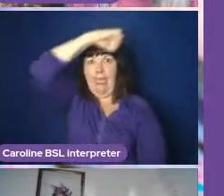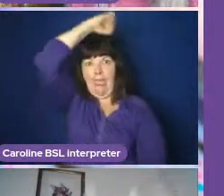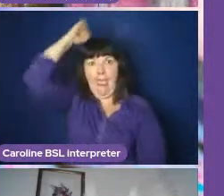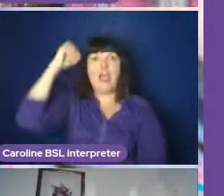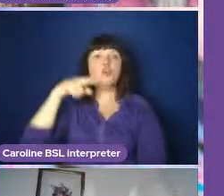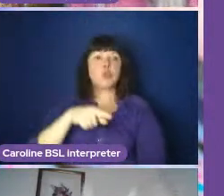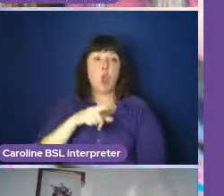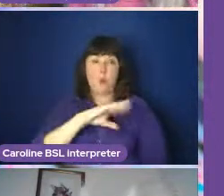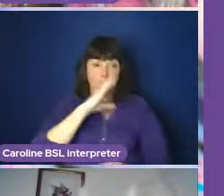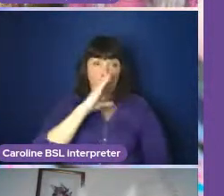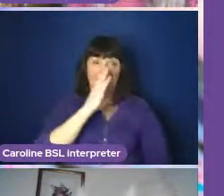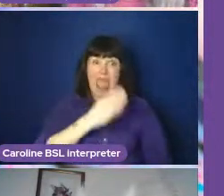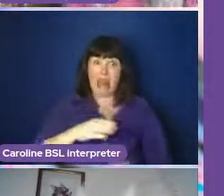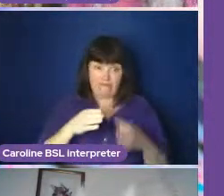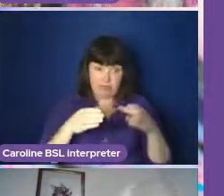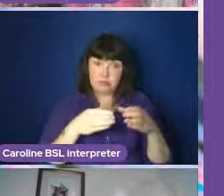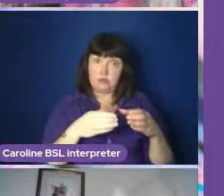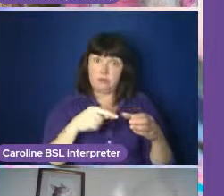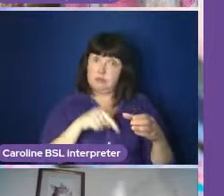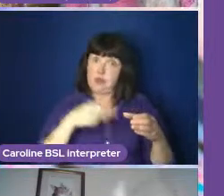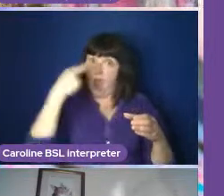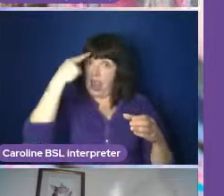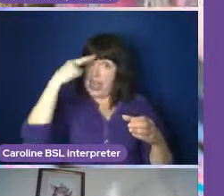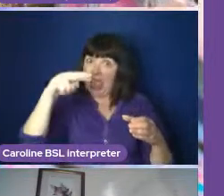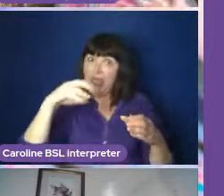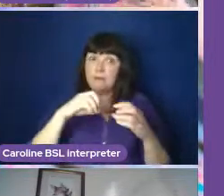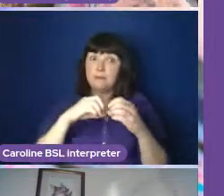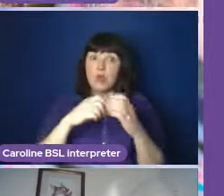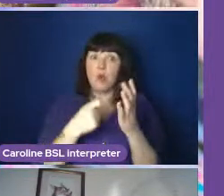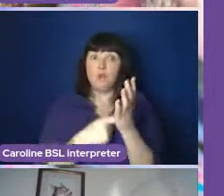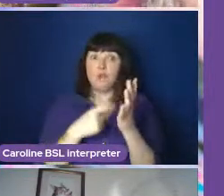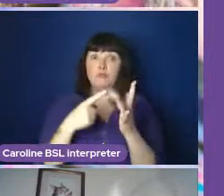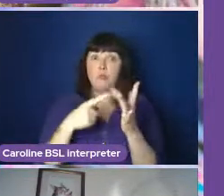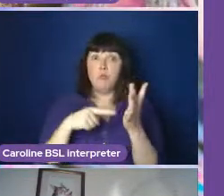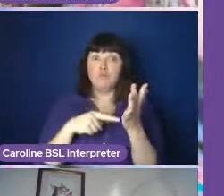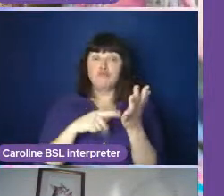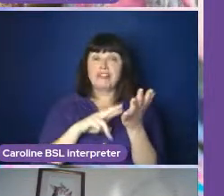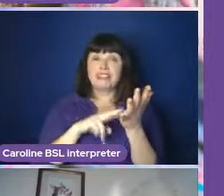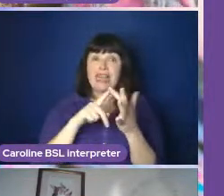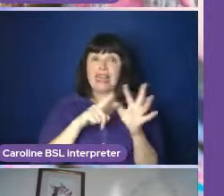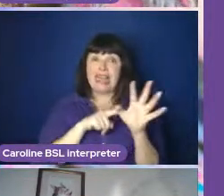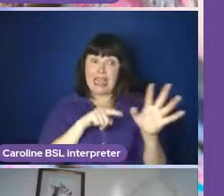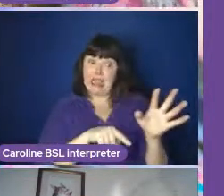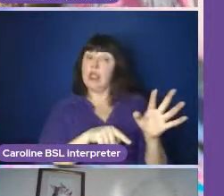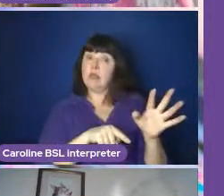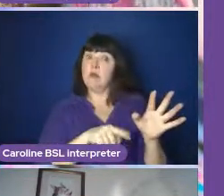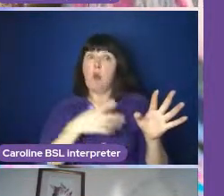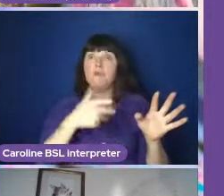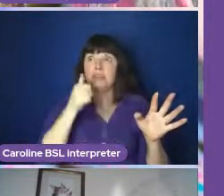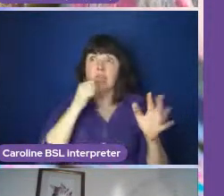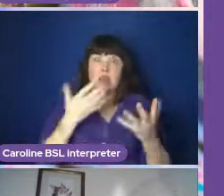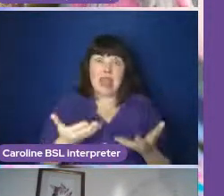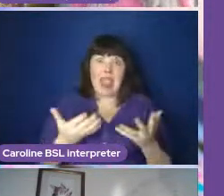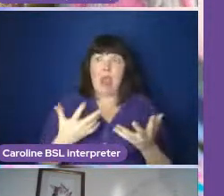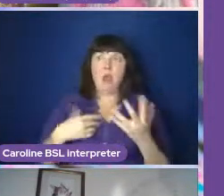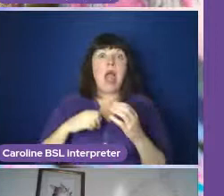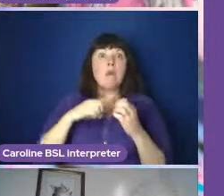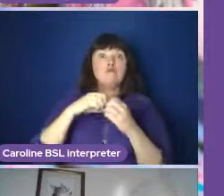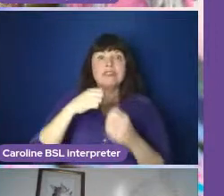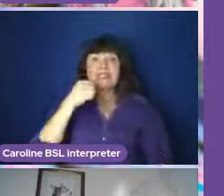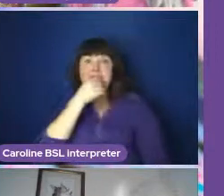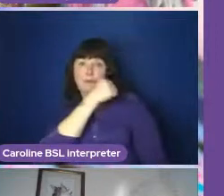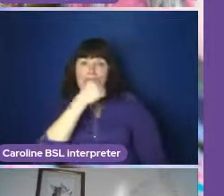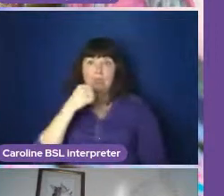there's been this whole mental health campaign thing of Free Brittany. And she was in like a little resin block, which was meant to be isolation.